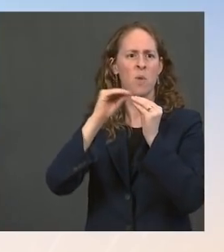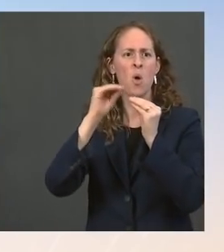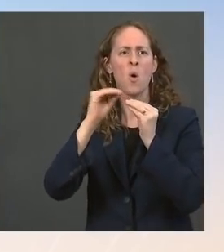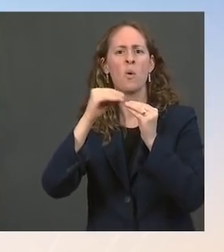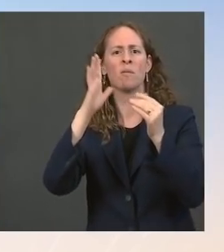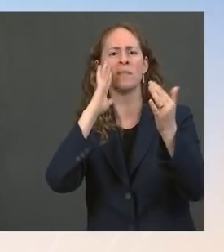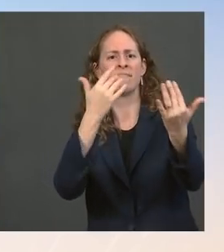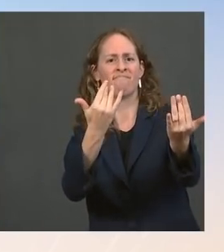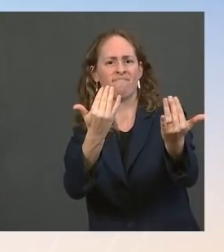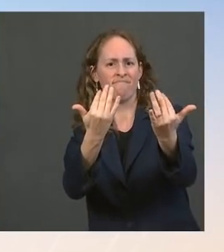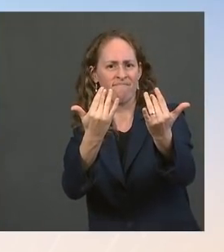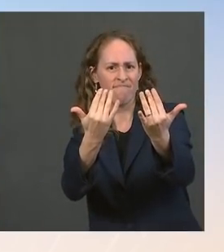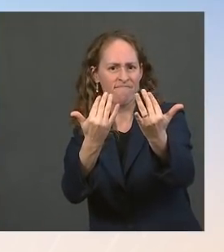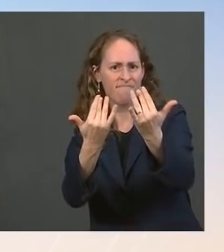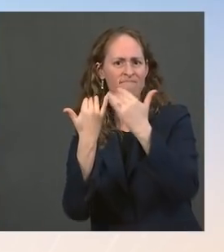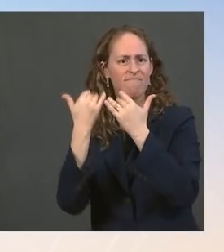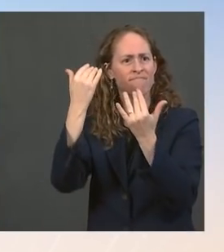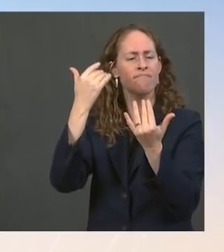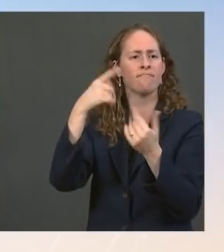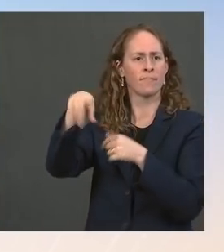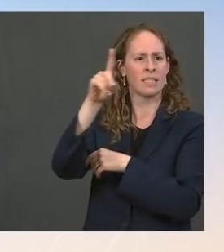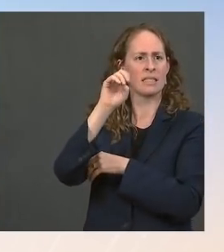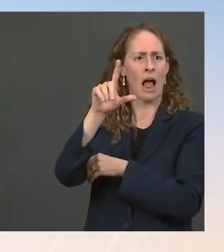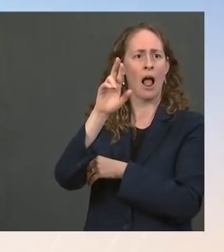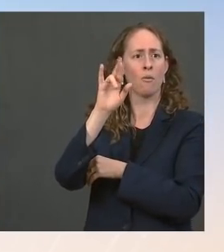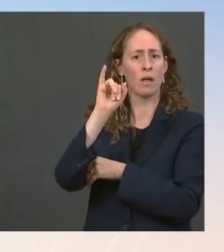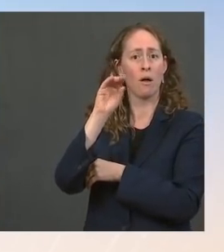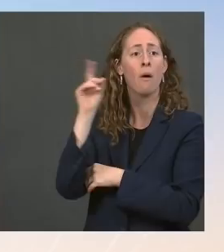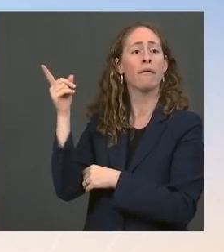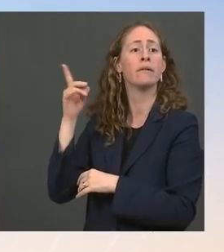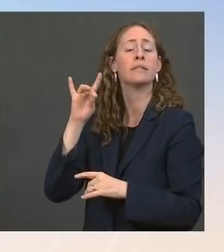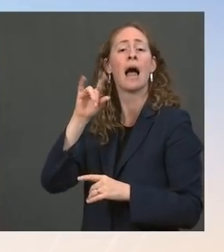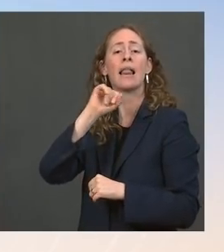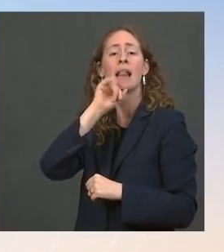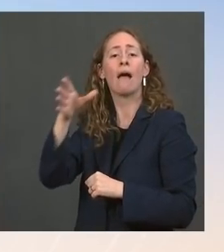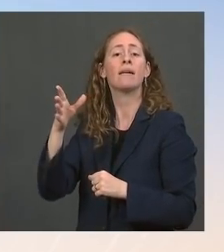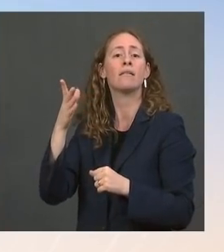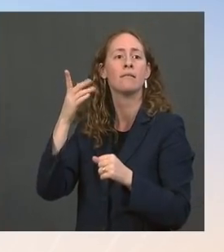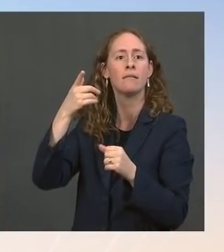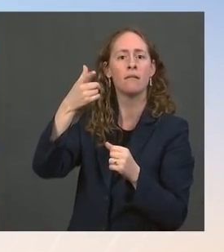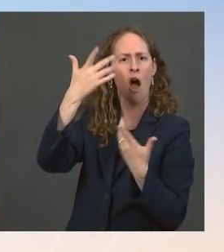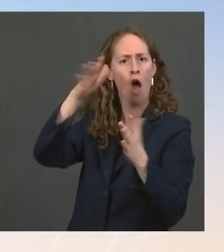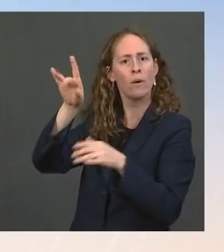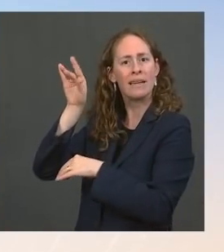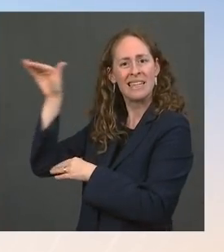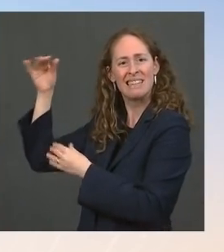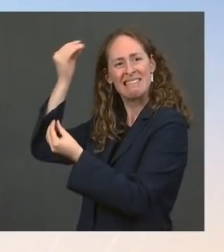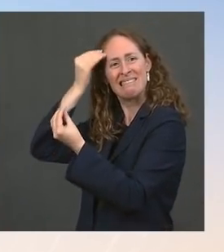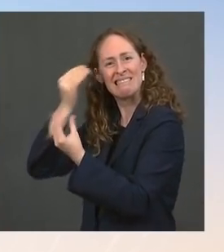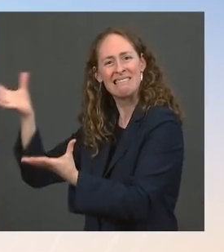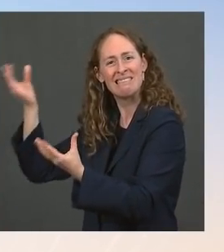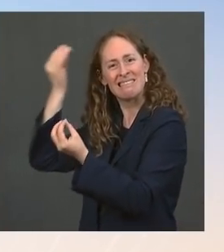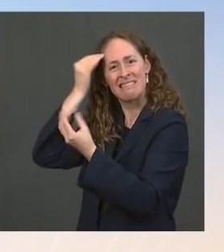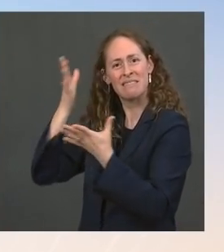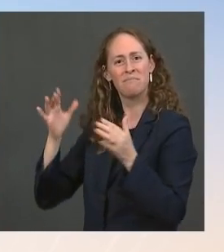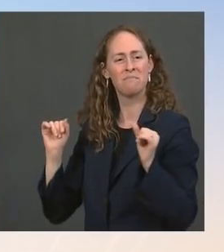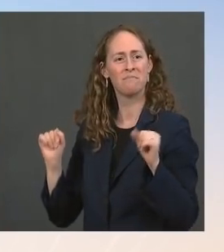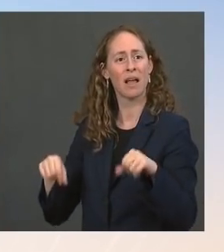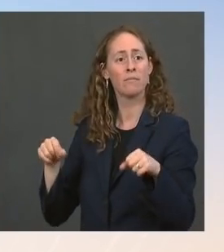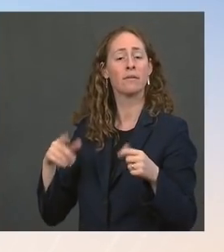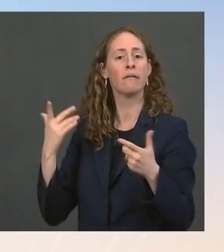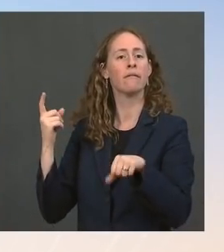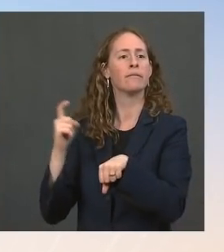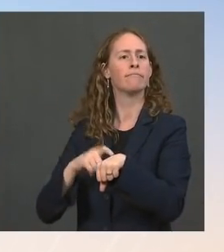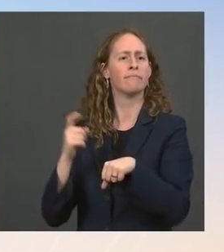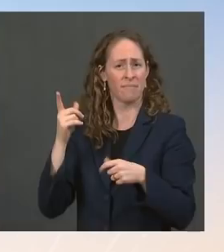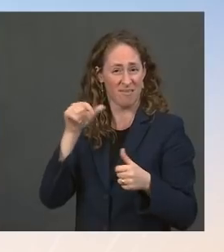did the administration not act on those things? Were those not widely disseminated concerns? And then, you know, just kind of on the conditions